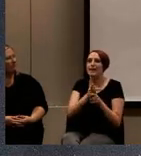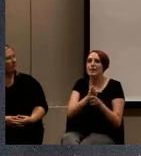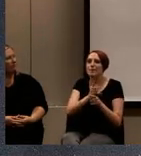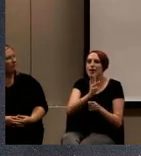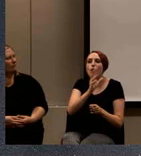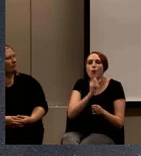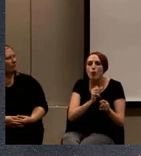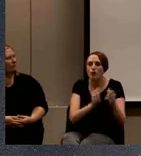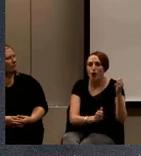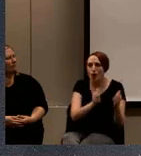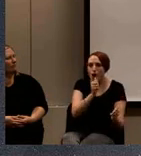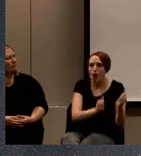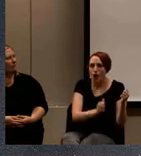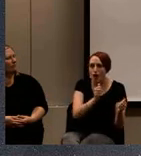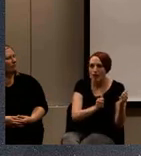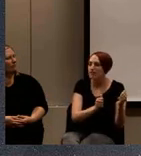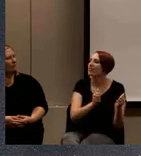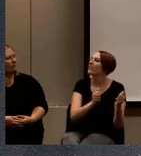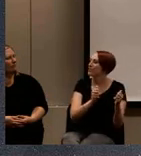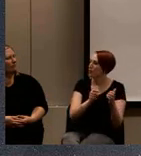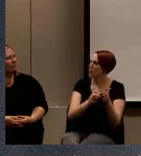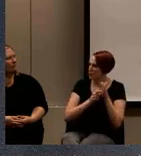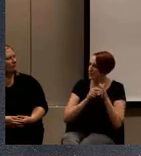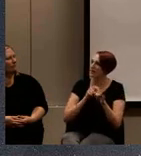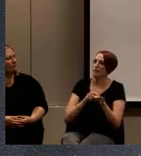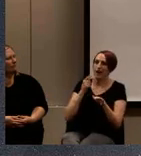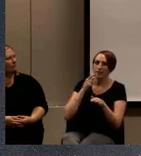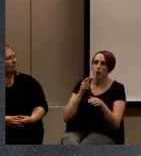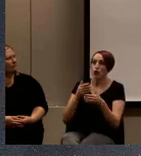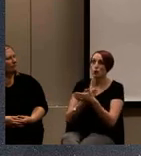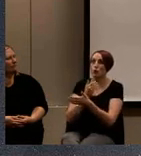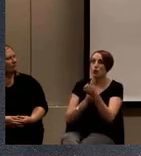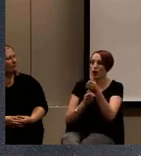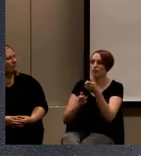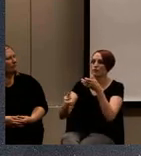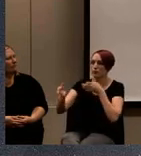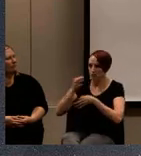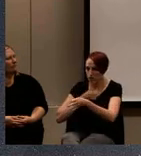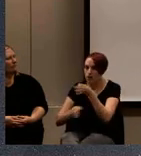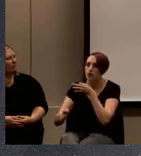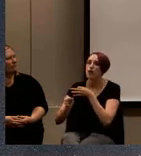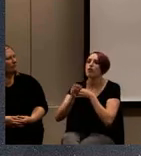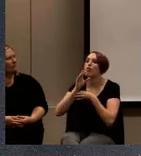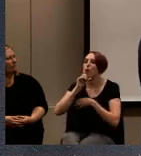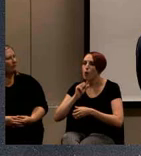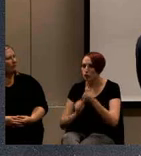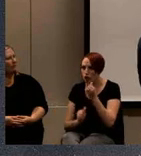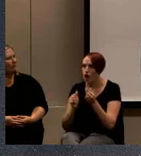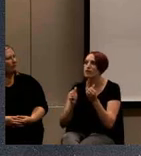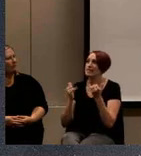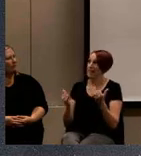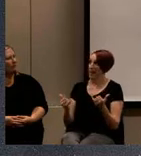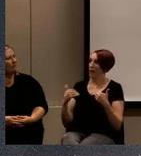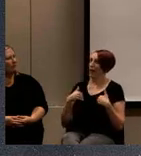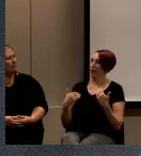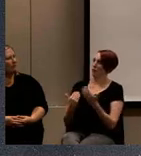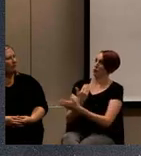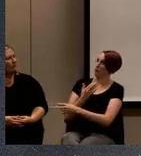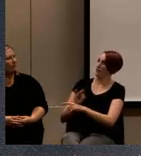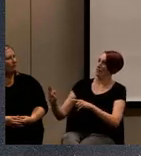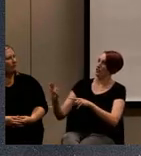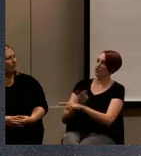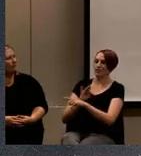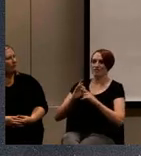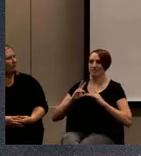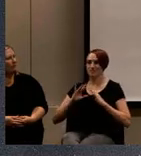the turnover rate, you know, took a while for these features to end up in the vehicles that seniors were driving. But when they did, it paid off, and